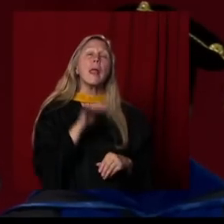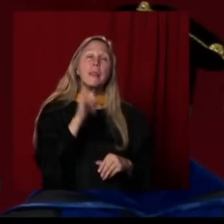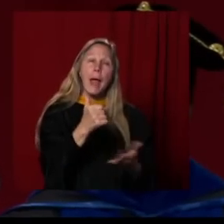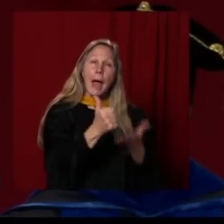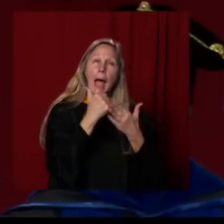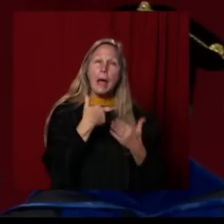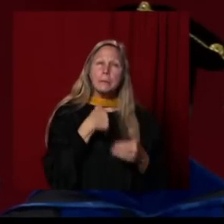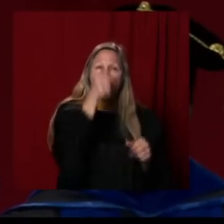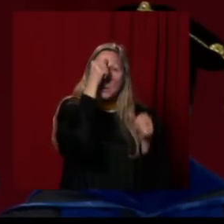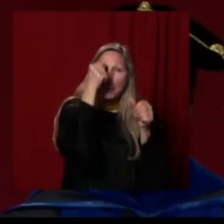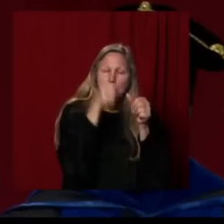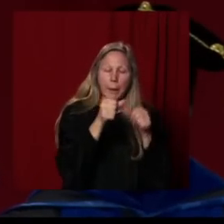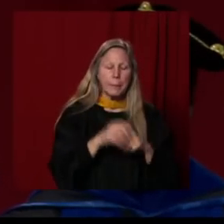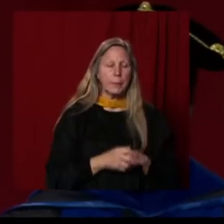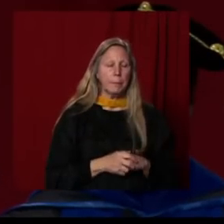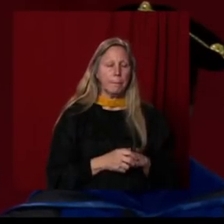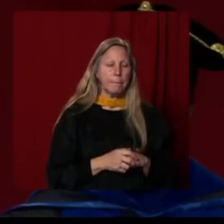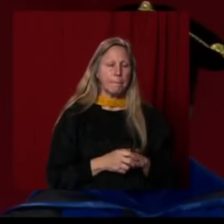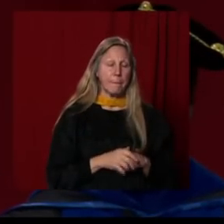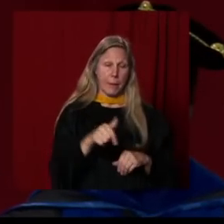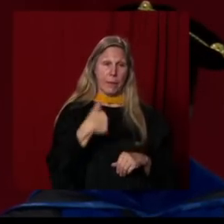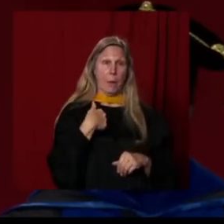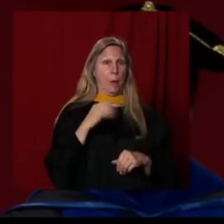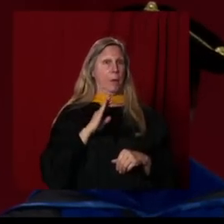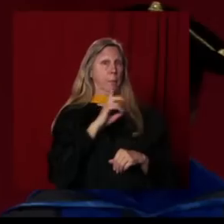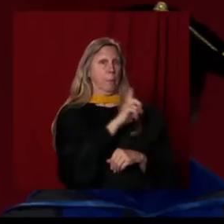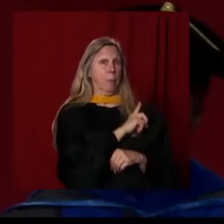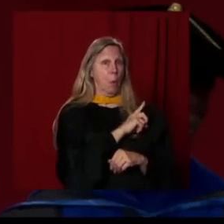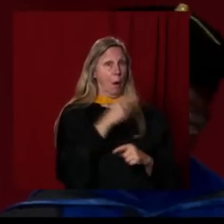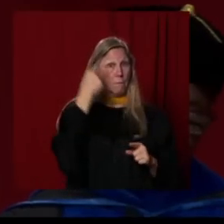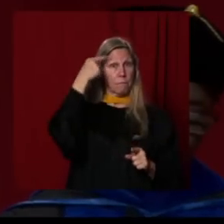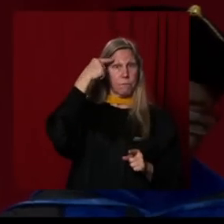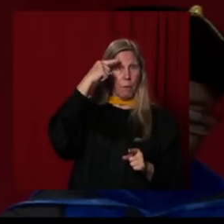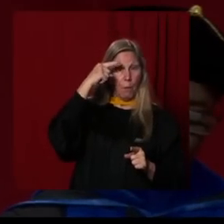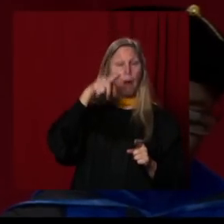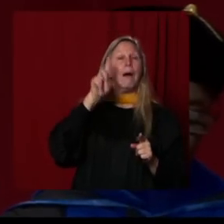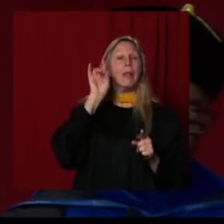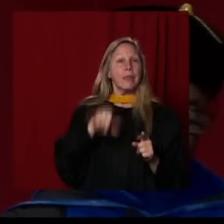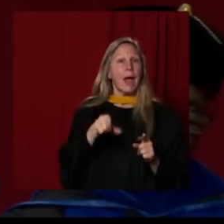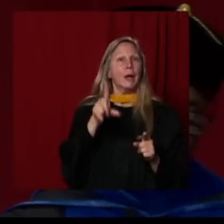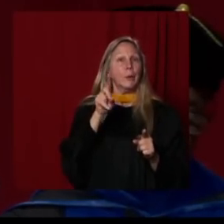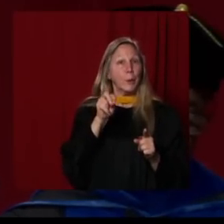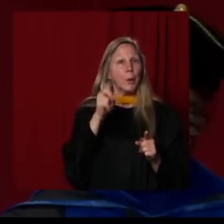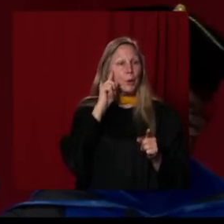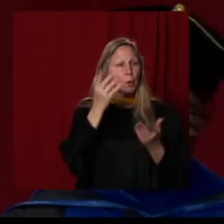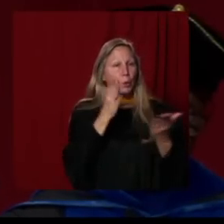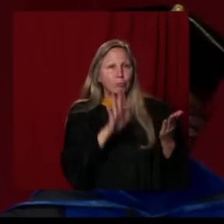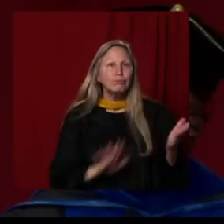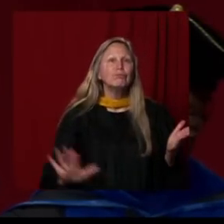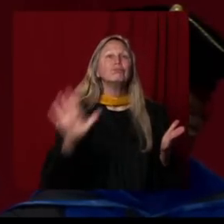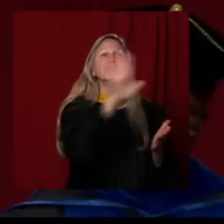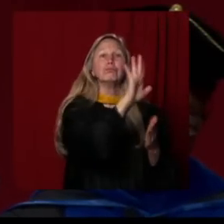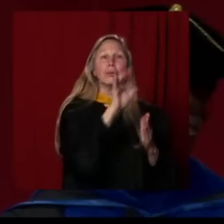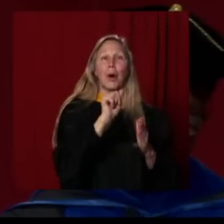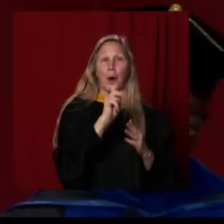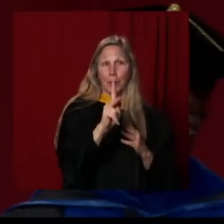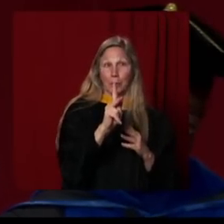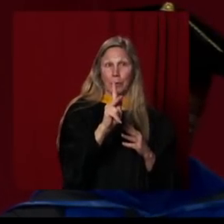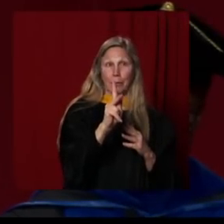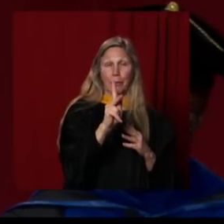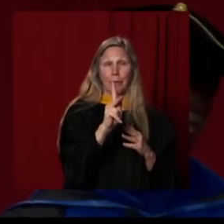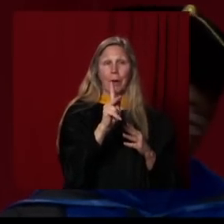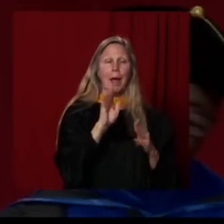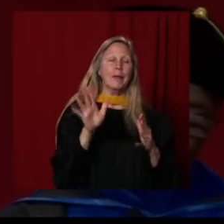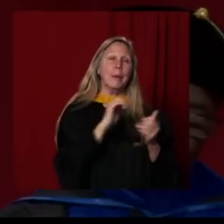reminder why we as a board do what we do to serve our great state of Arkansas and its